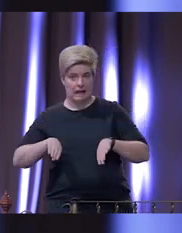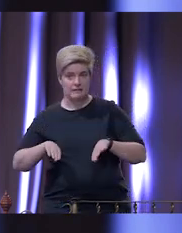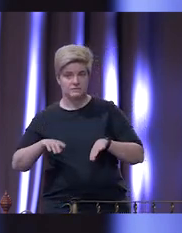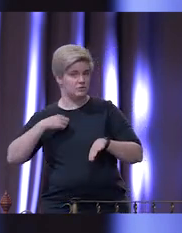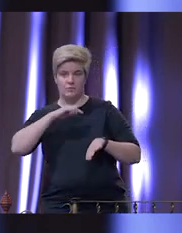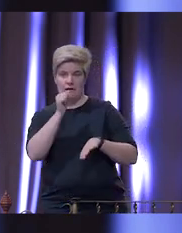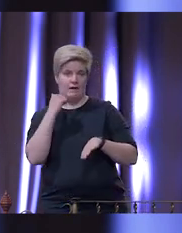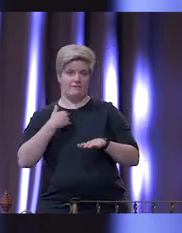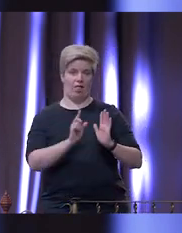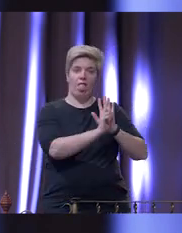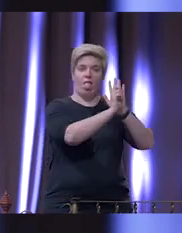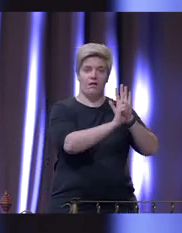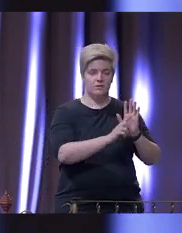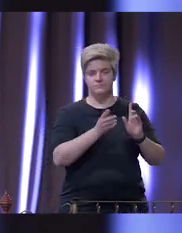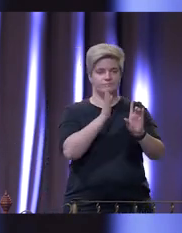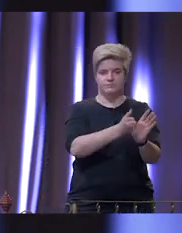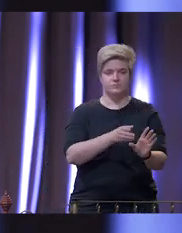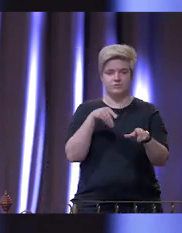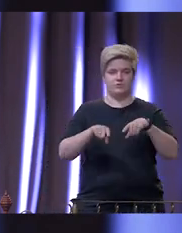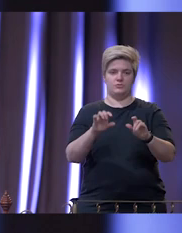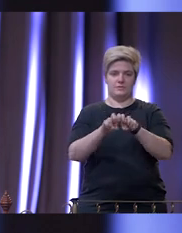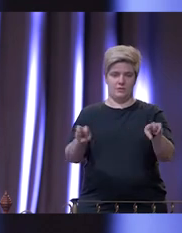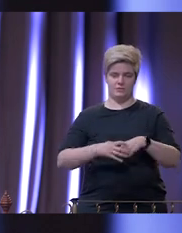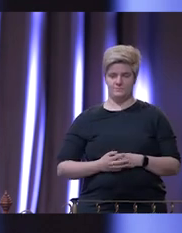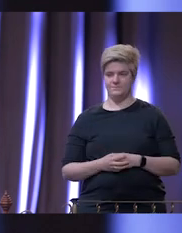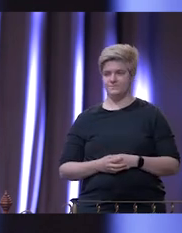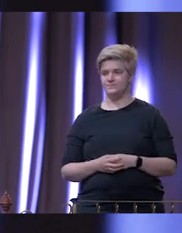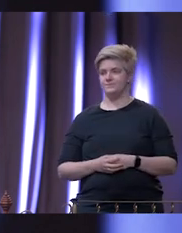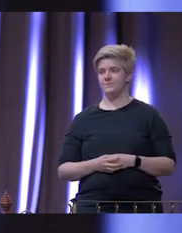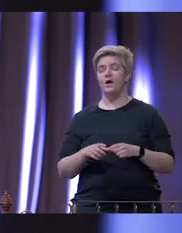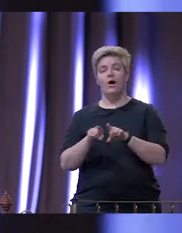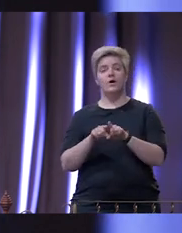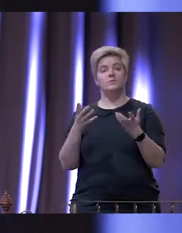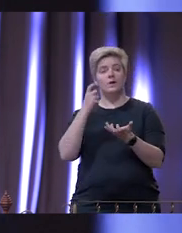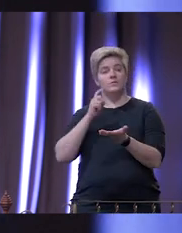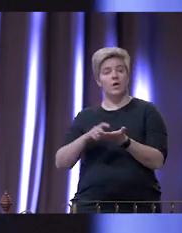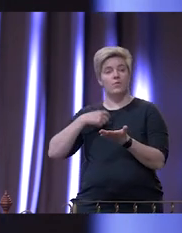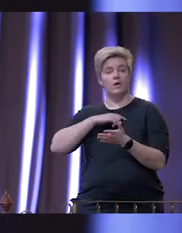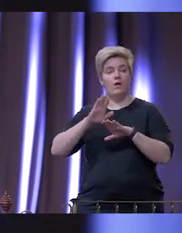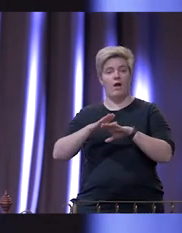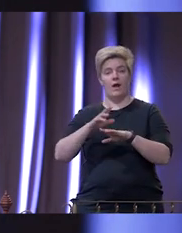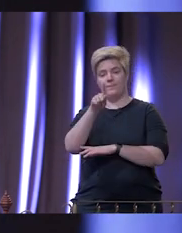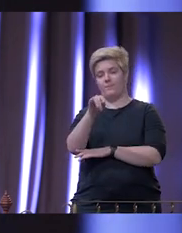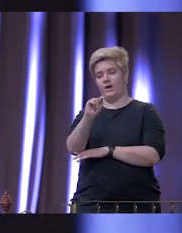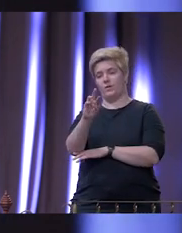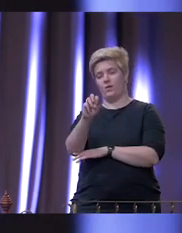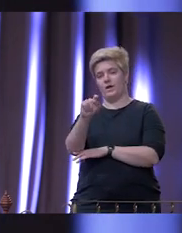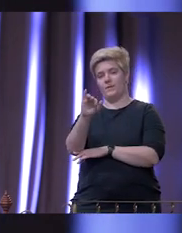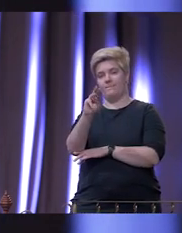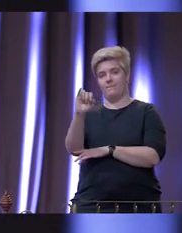silence your phones so that we don't have any disruptions during the panel discussion. I'd also like to acknowledge that we are